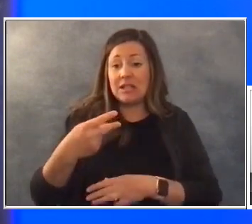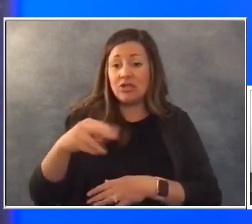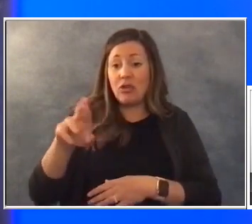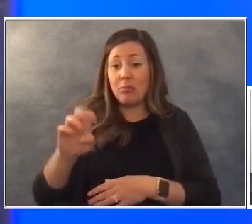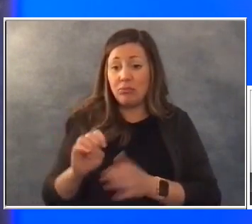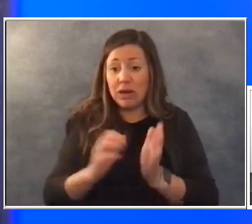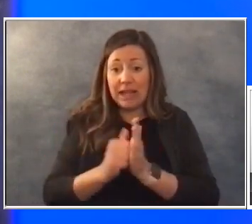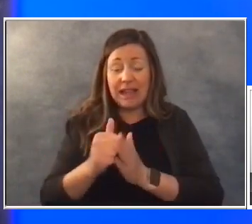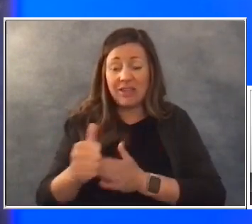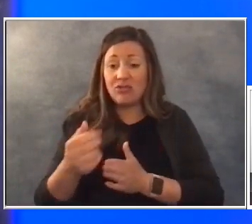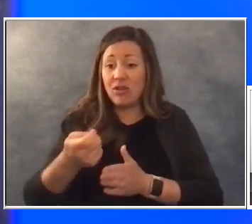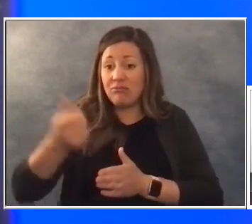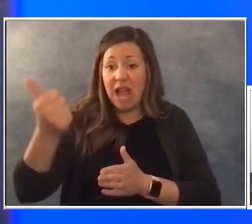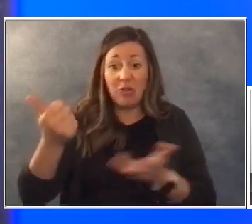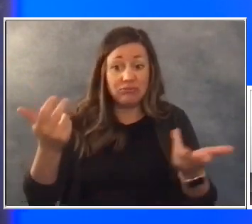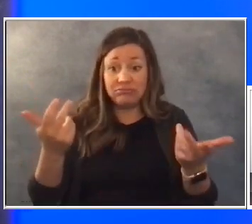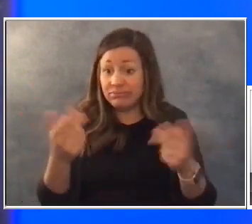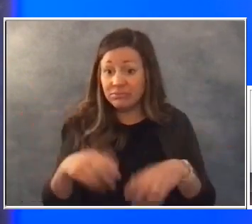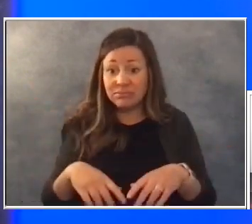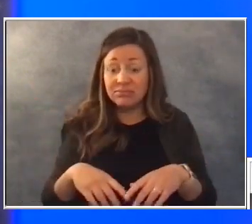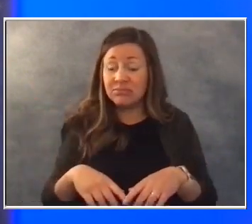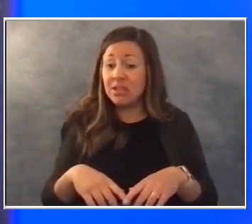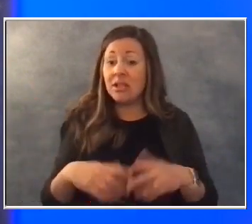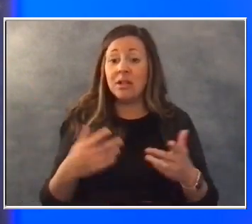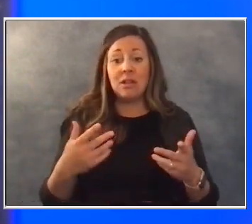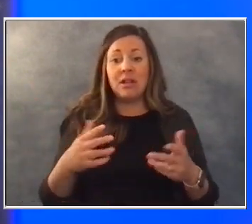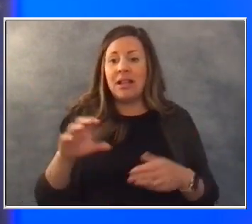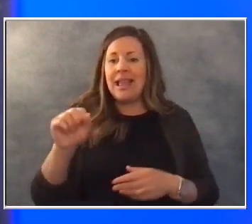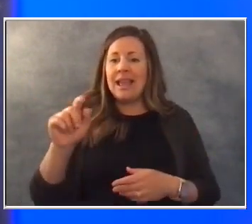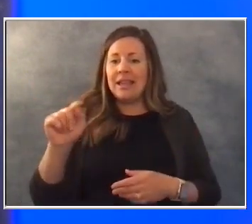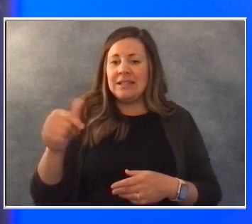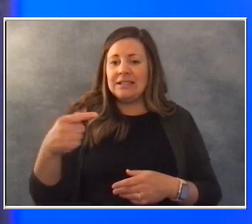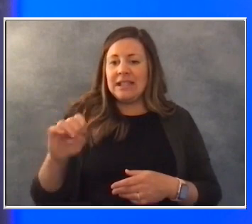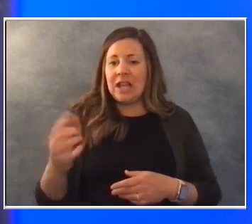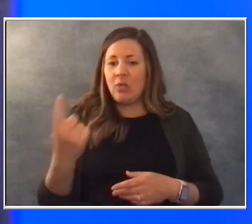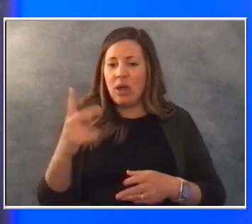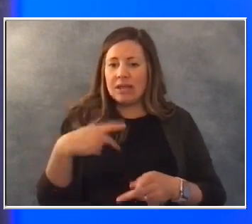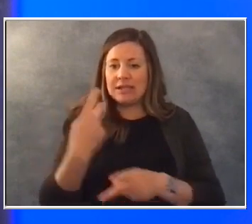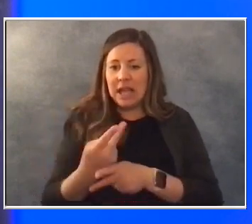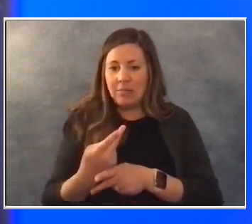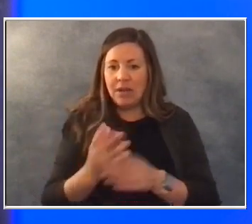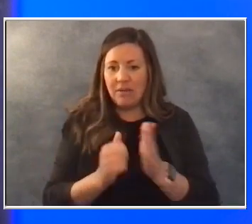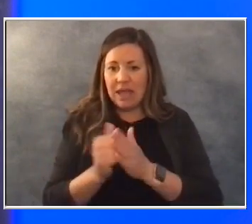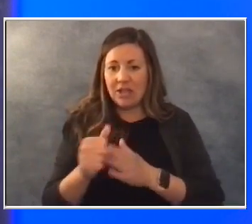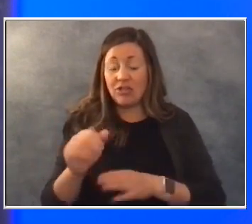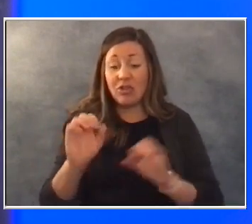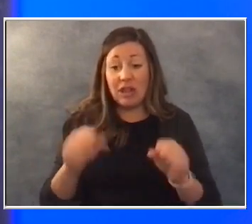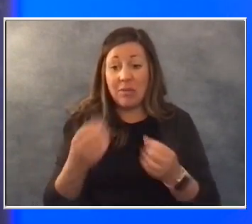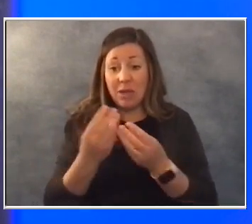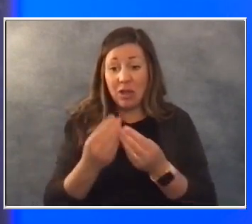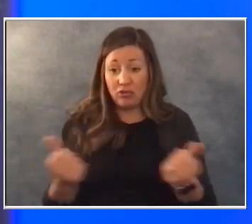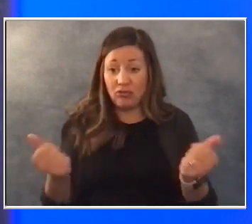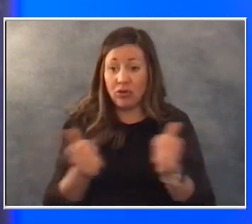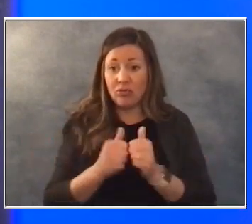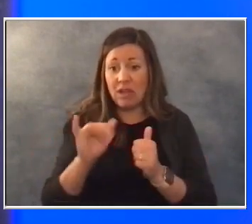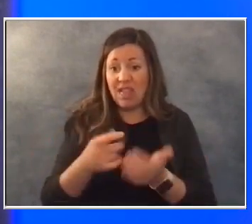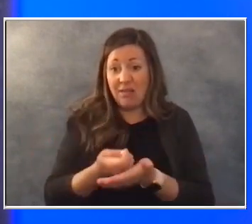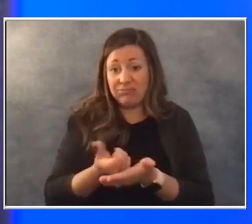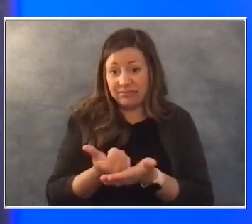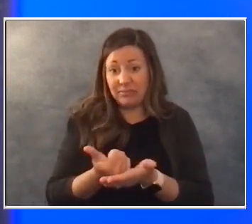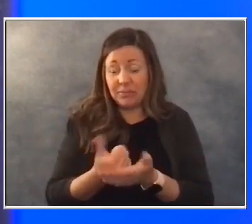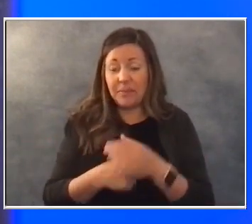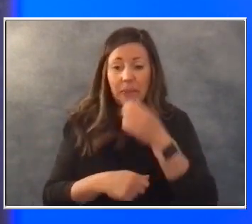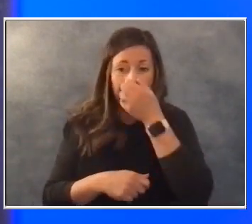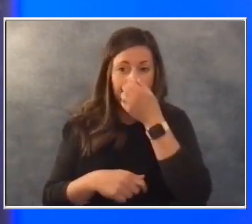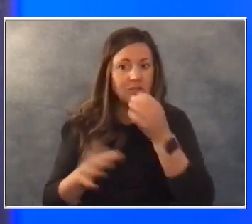early stage 1 type of cancers could be cured with a polypectomy through a colonoscopy. So it's certainly worth doing it. I know the